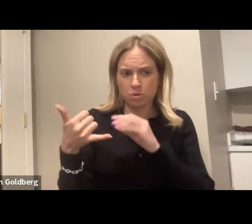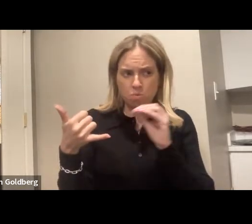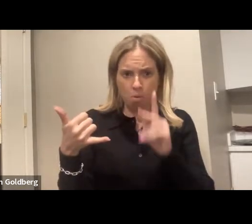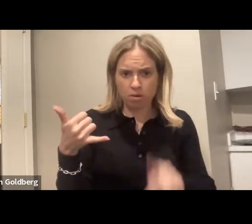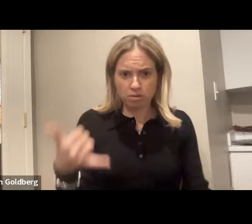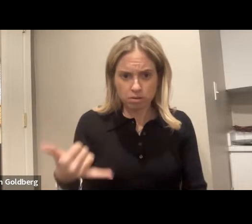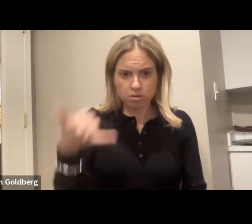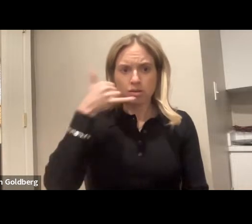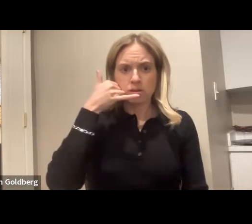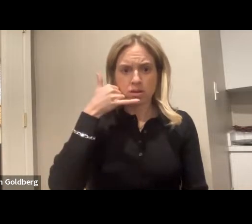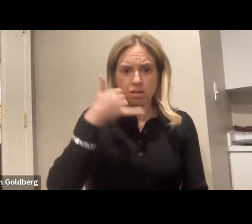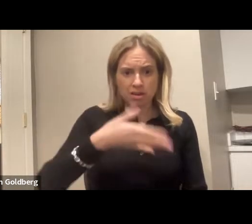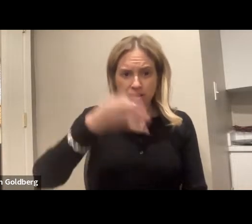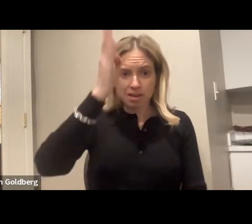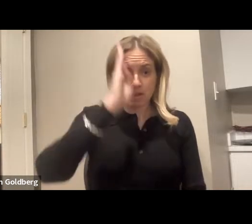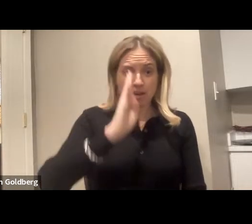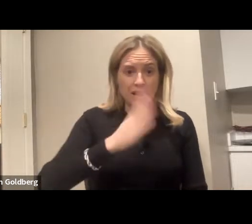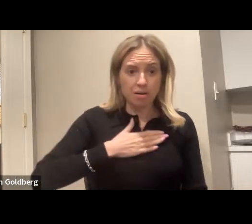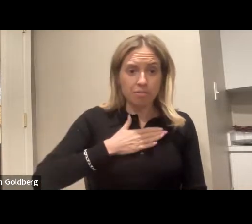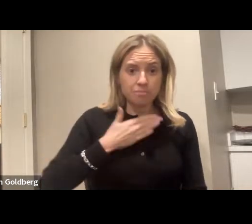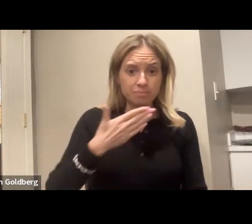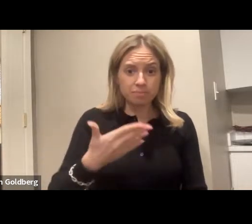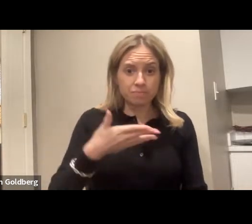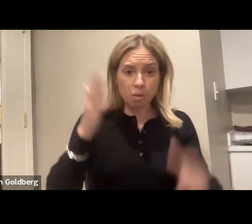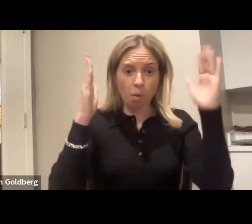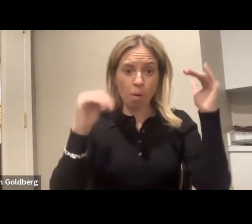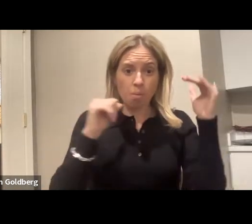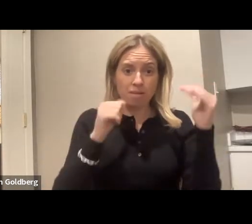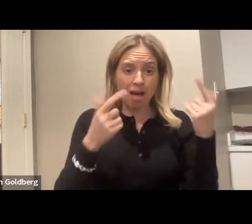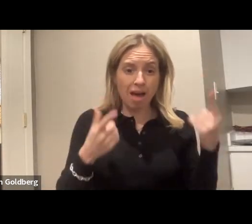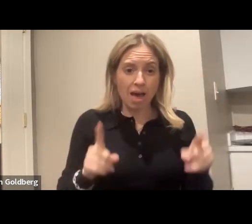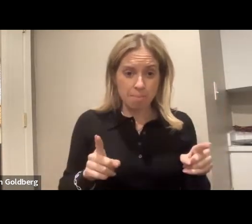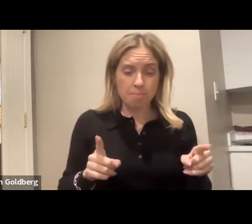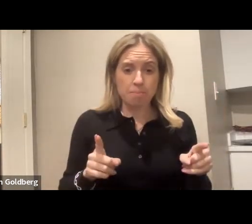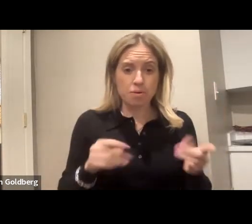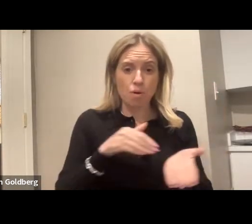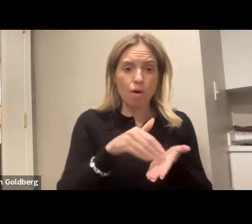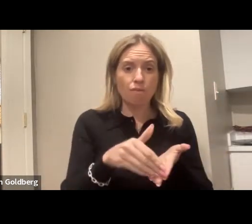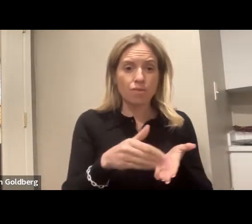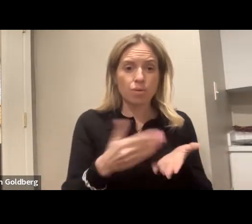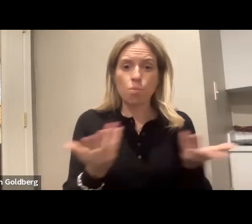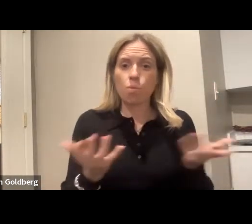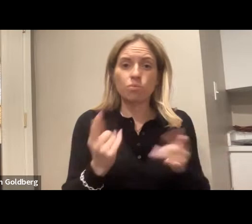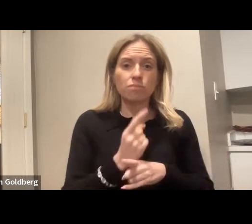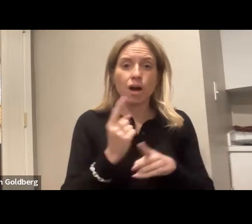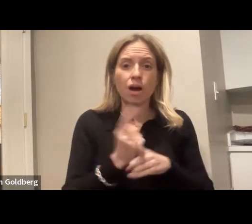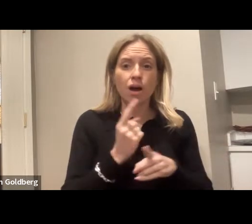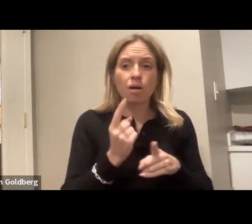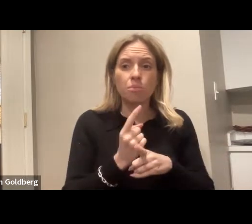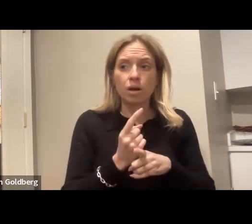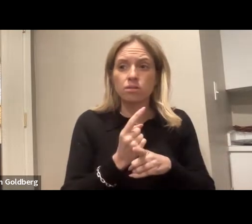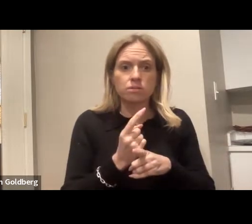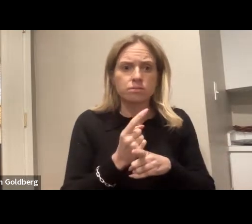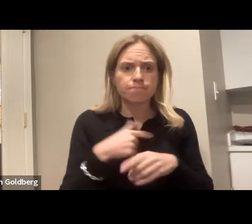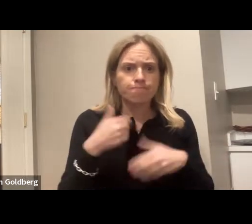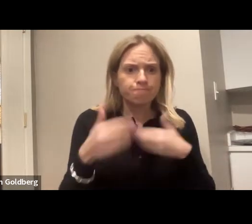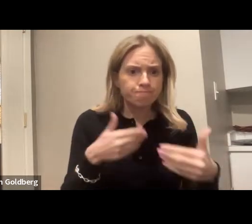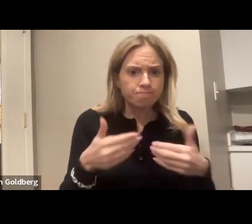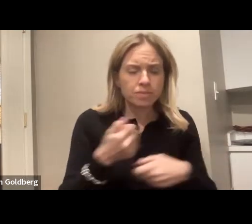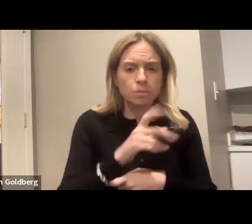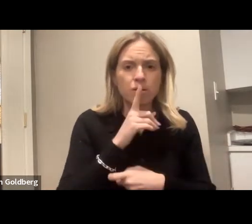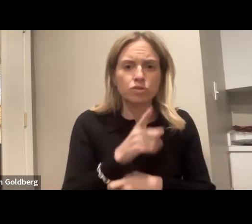God willing, and well, I hope to God it doesn't happen often, but I'm sure it does. What's the proper protocol to take to ensure that that's addressed